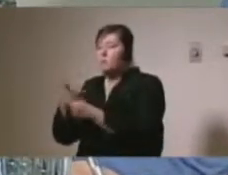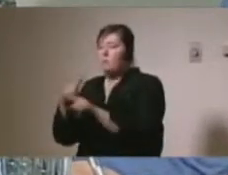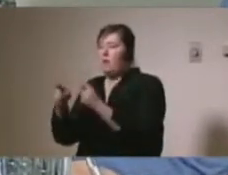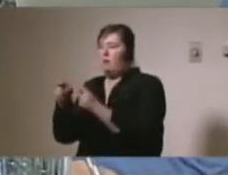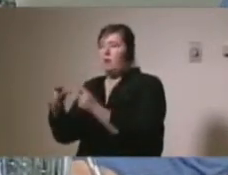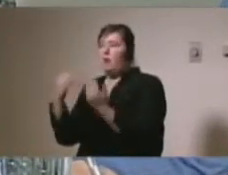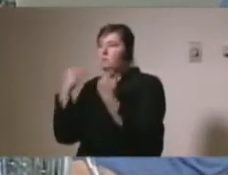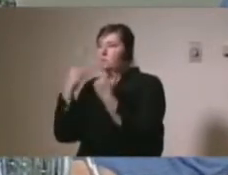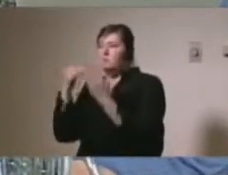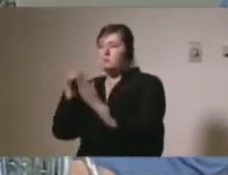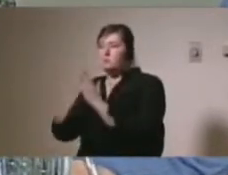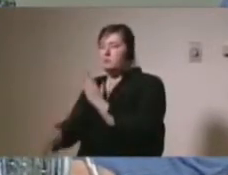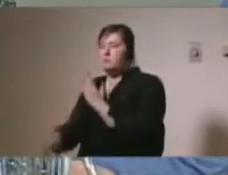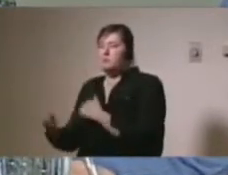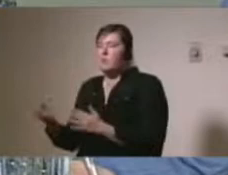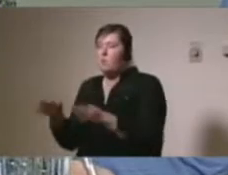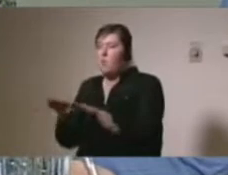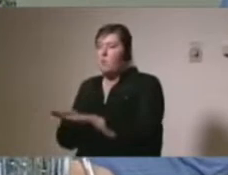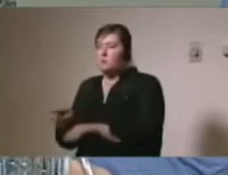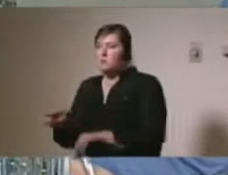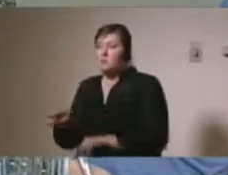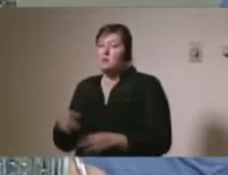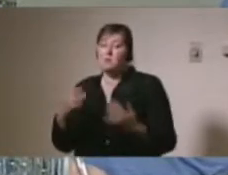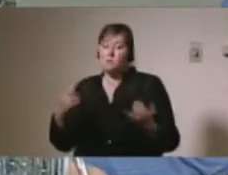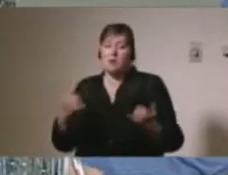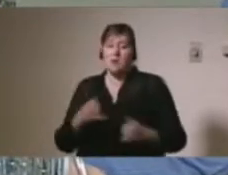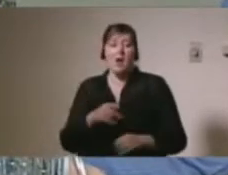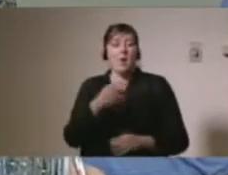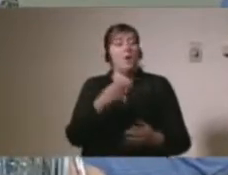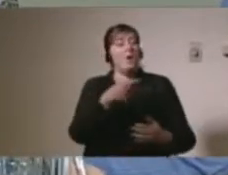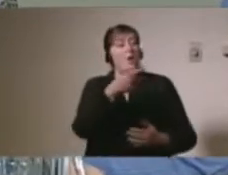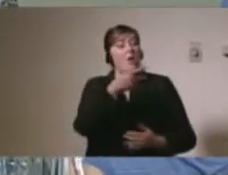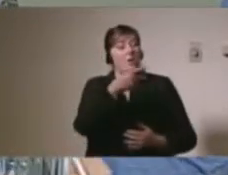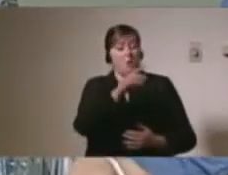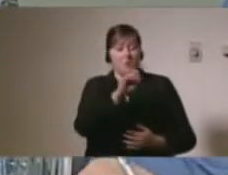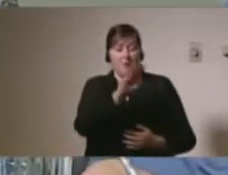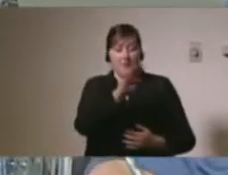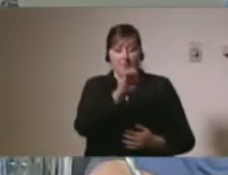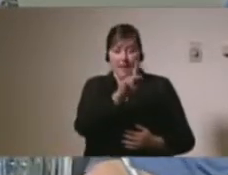banks distributing this is the Postal Bank and the Savings Bank.